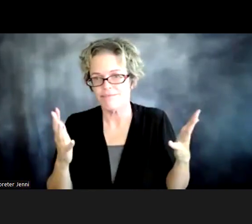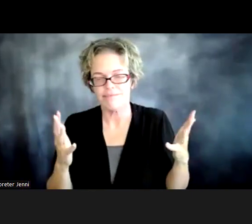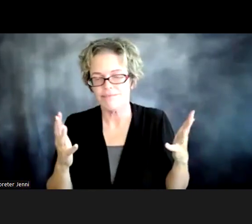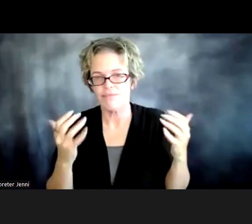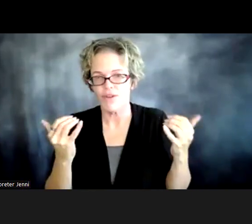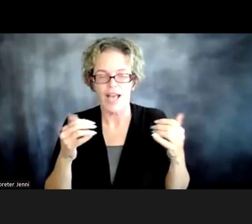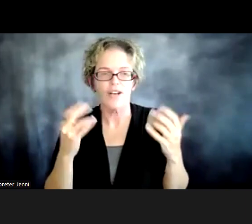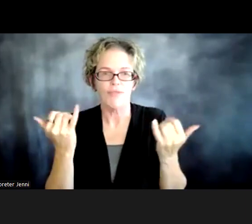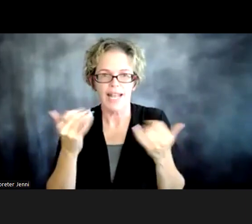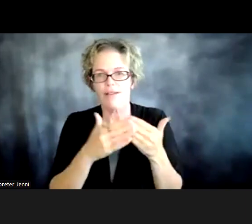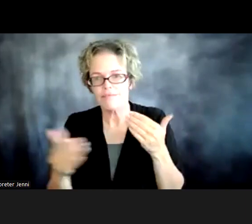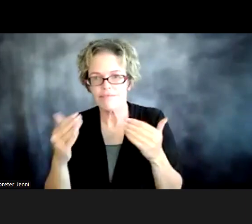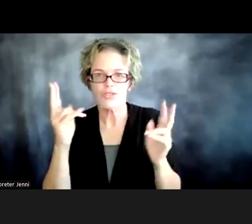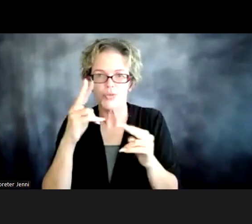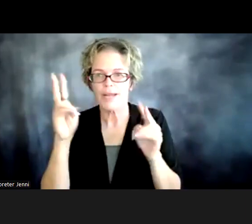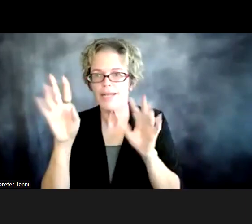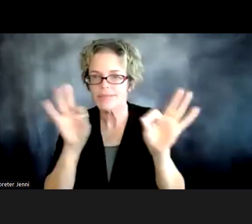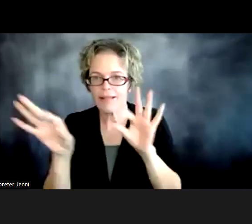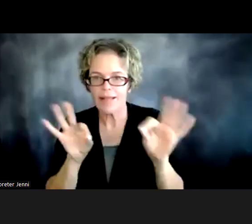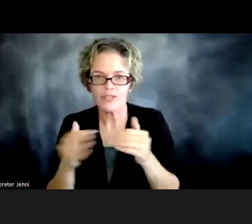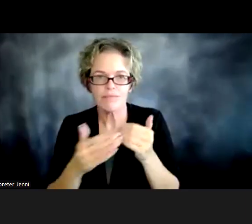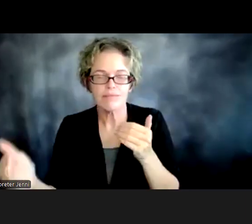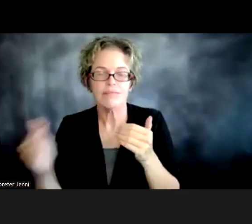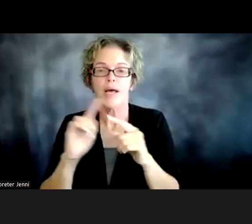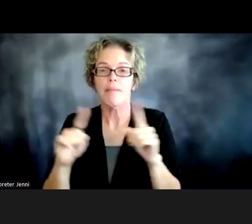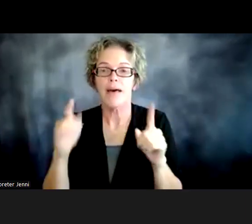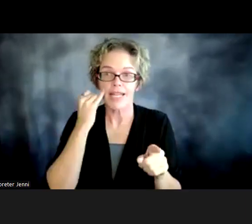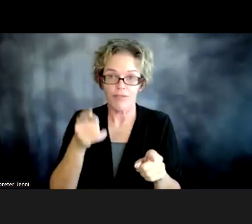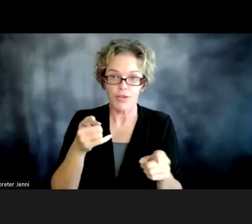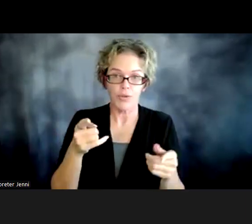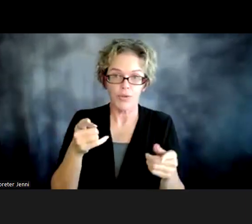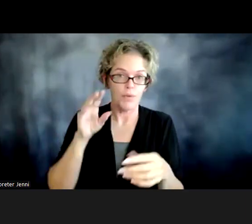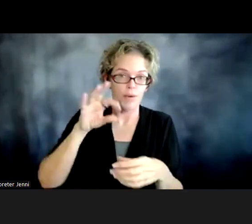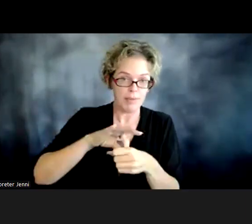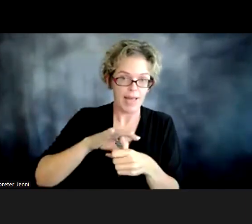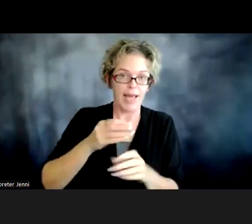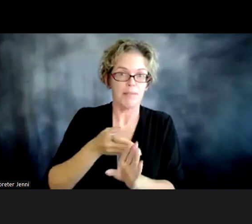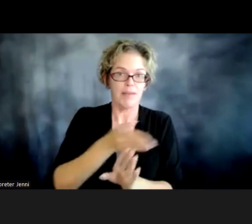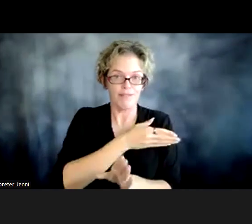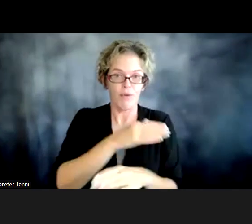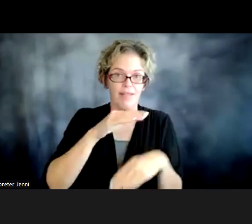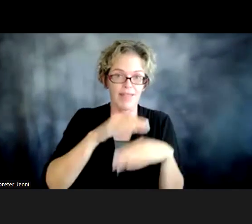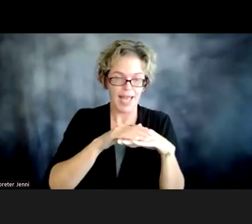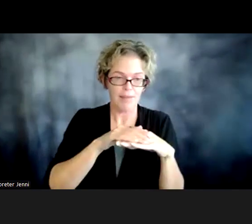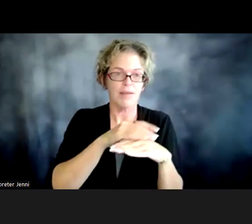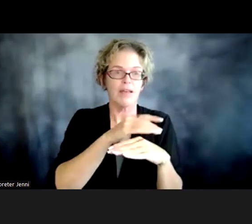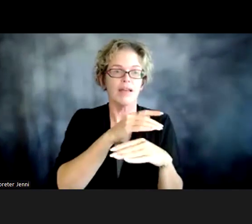random selection as we go forward. But if you were to have applied, before the cap was met, being enrolled into a